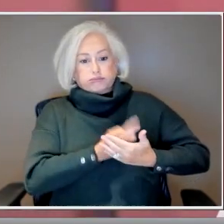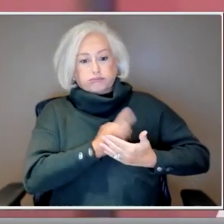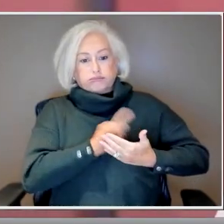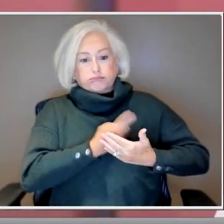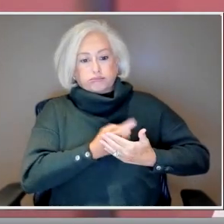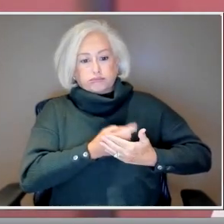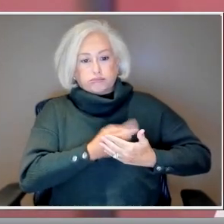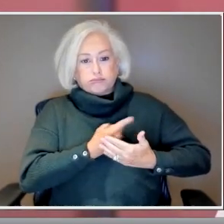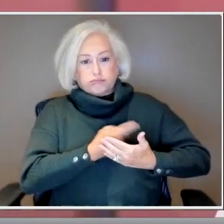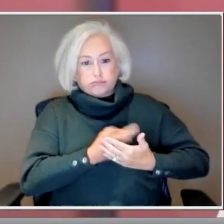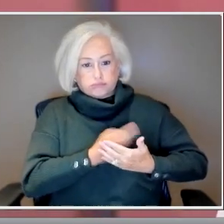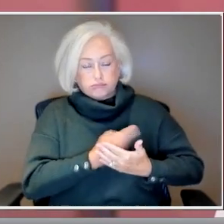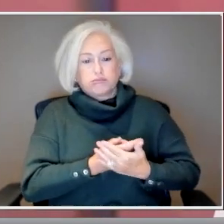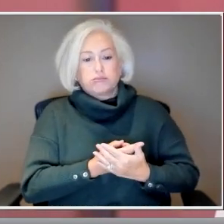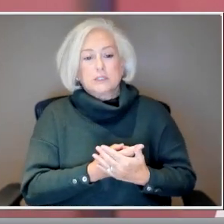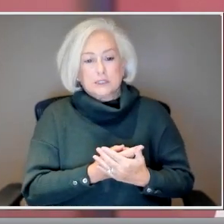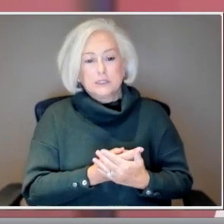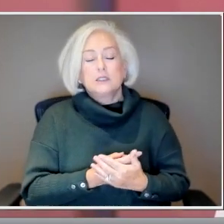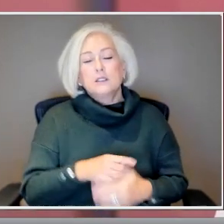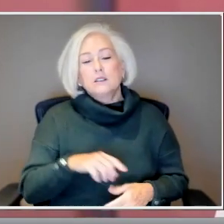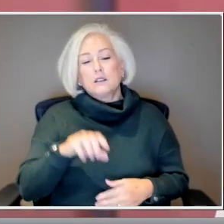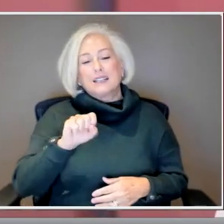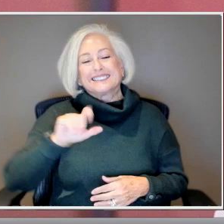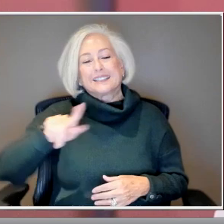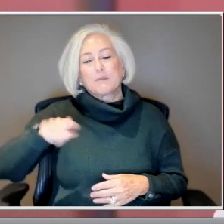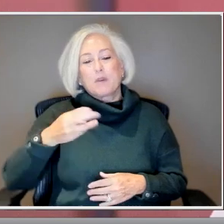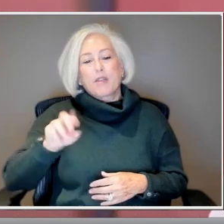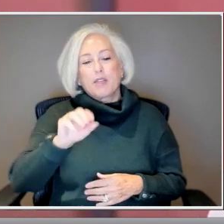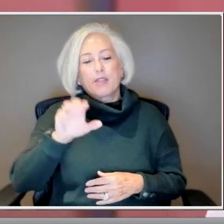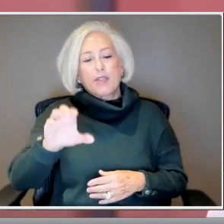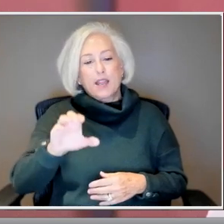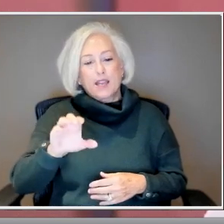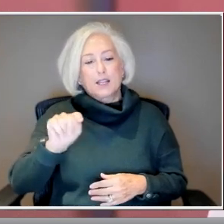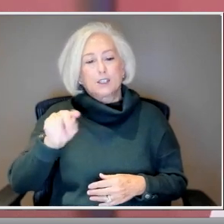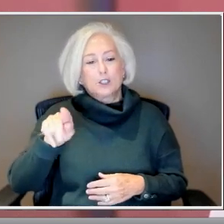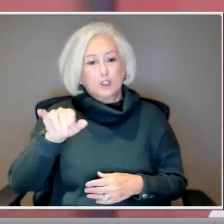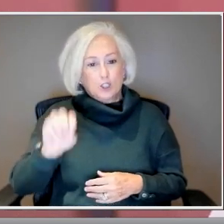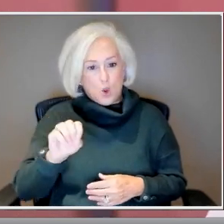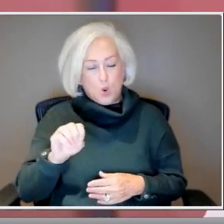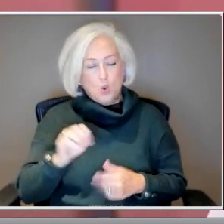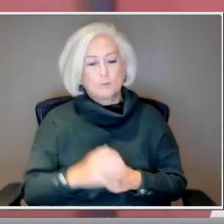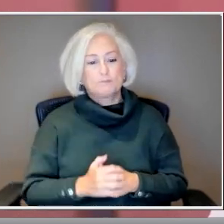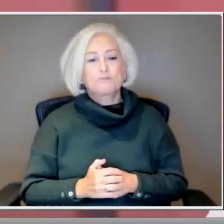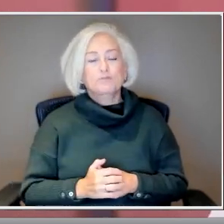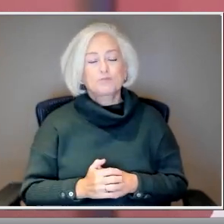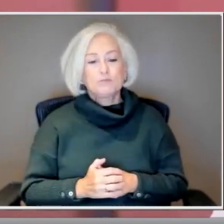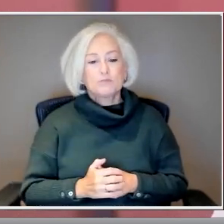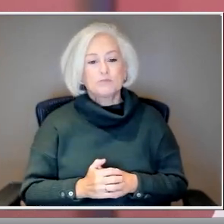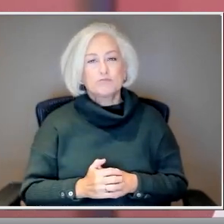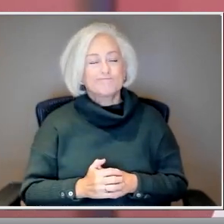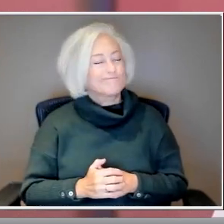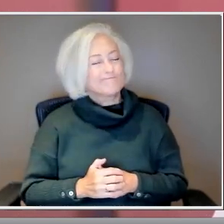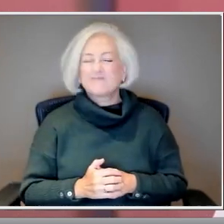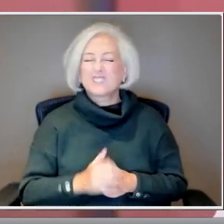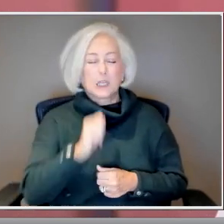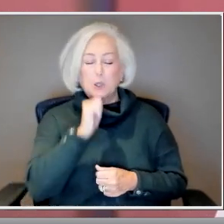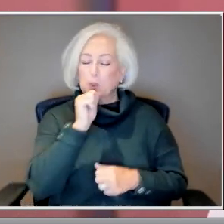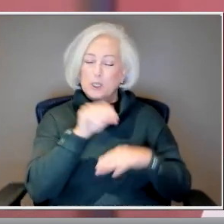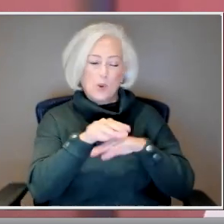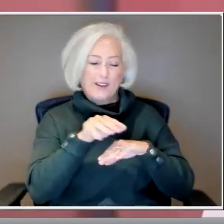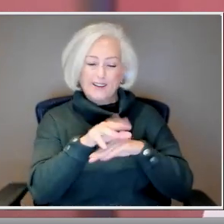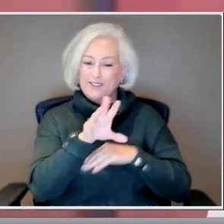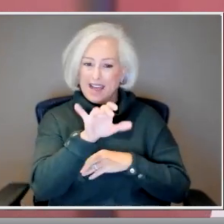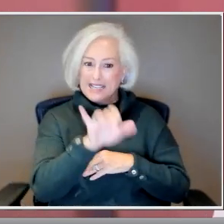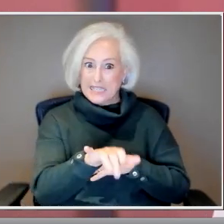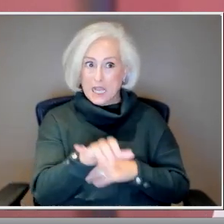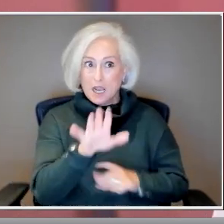sympathetic tone. Right. So we would not advise that, especially somebody with a history of